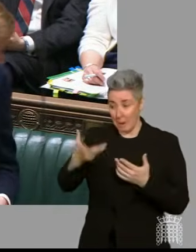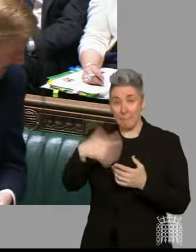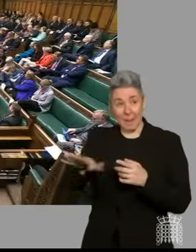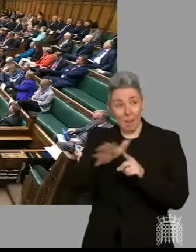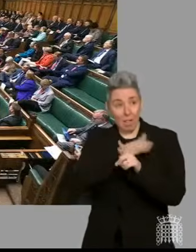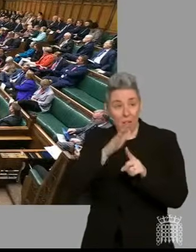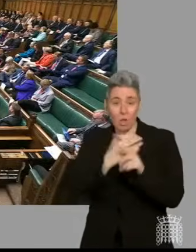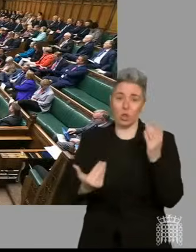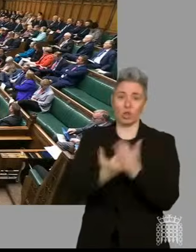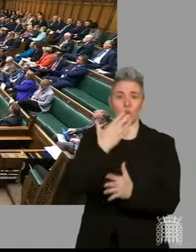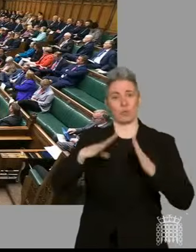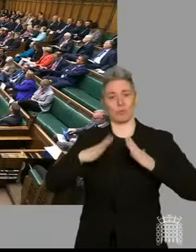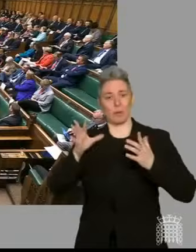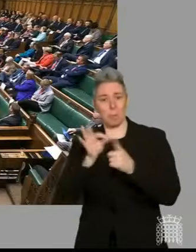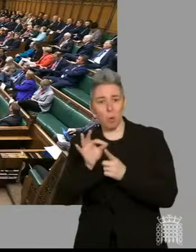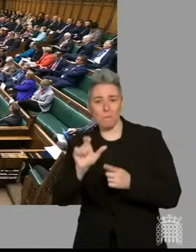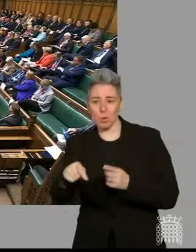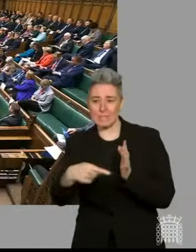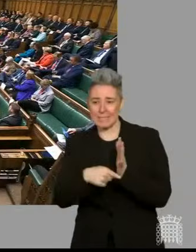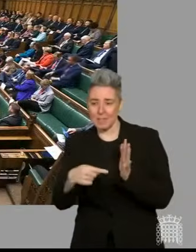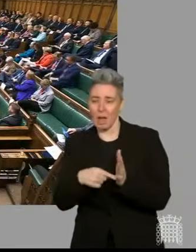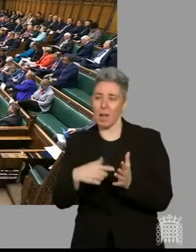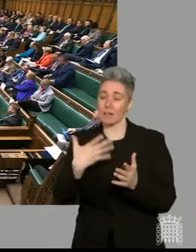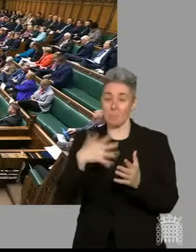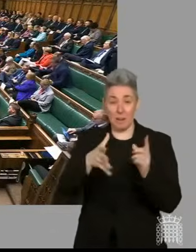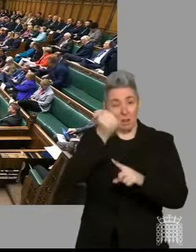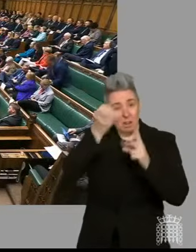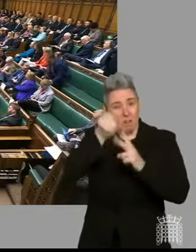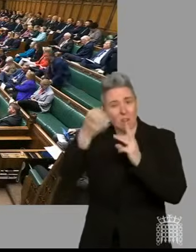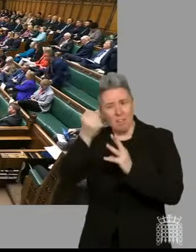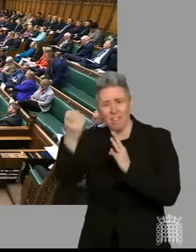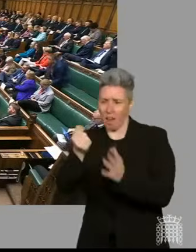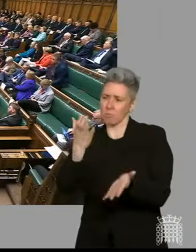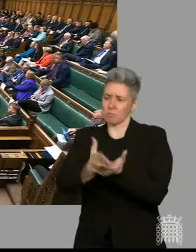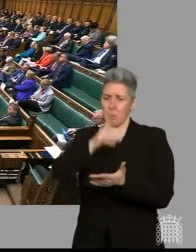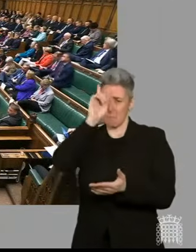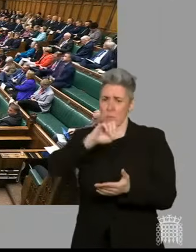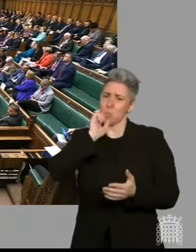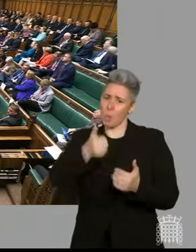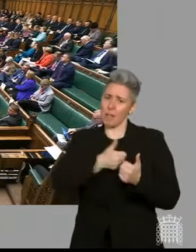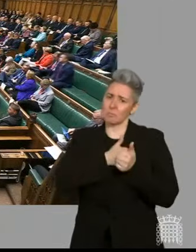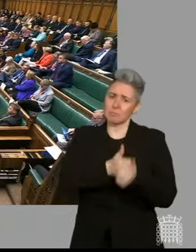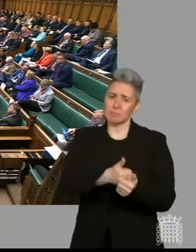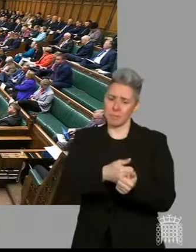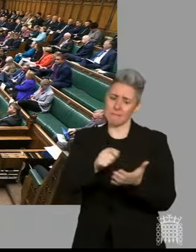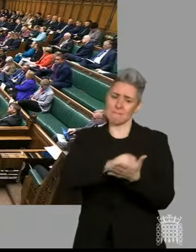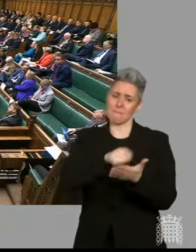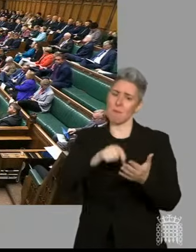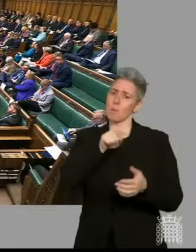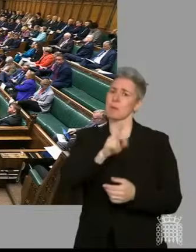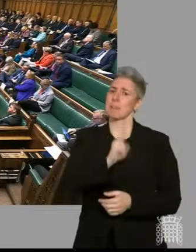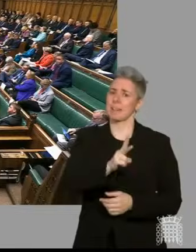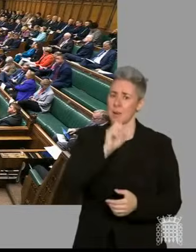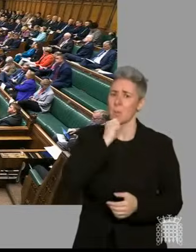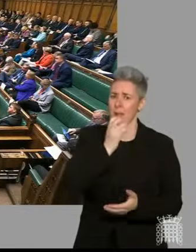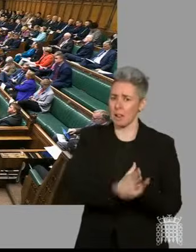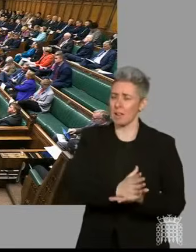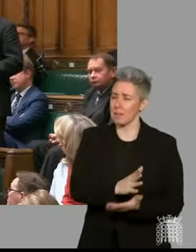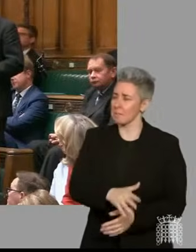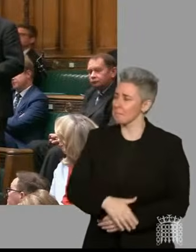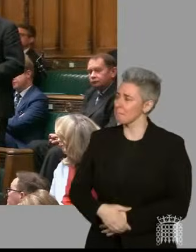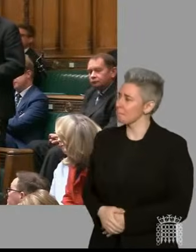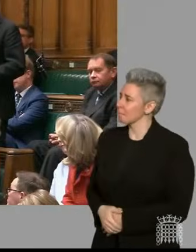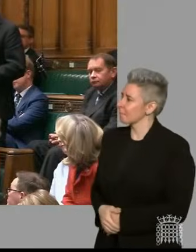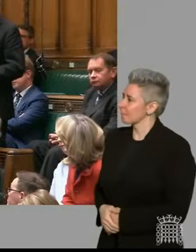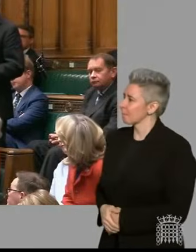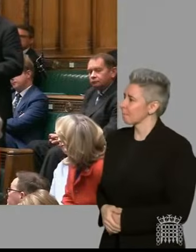again. Sir Ian Duncan-Smith. Mr Speaker, can I ask my right honourable friend if he has seen the video that is doing the